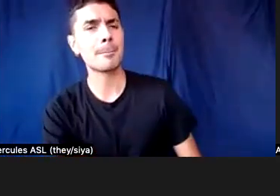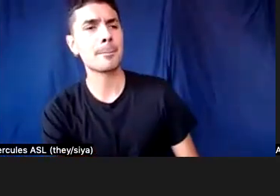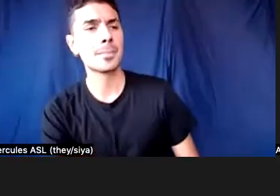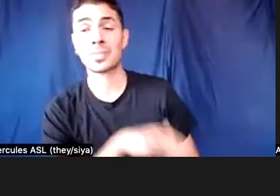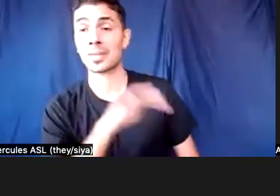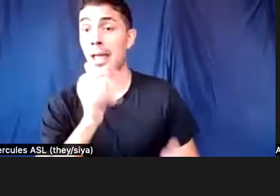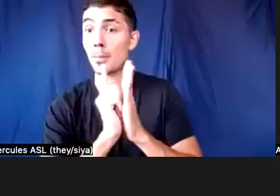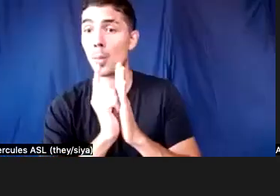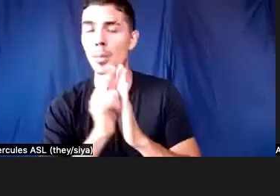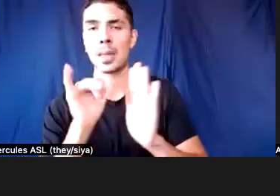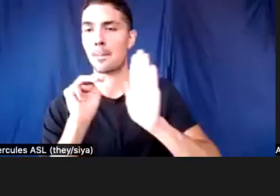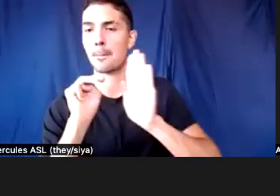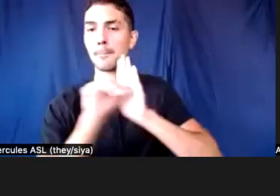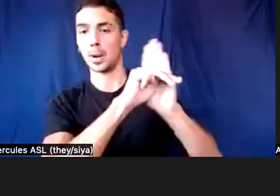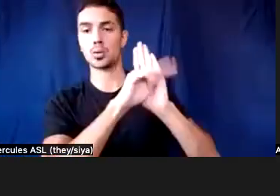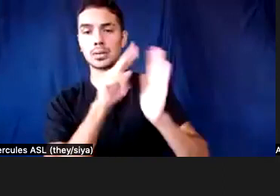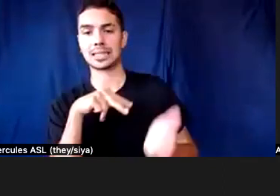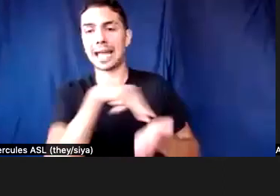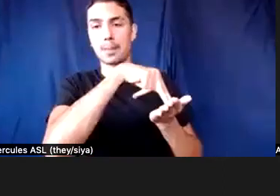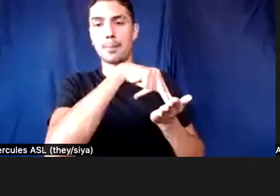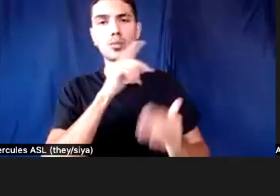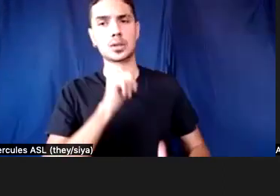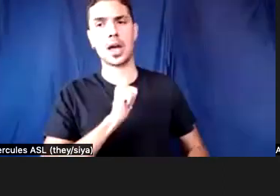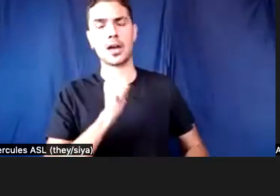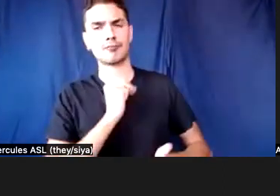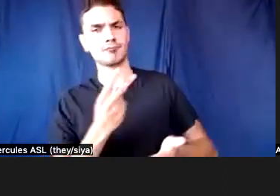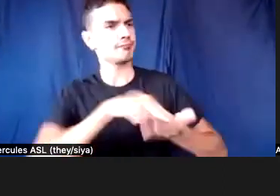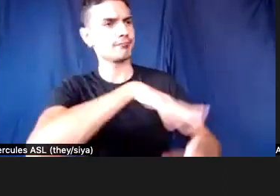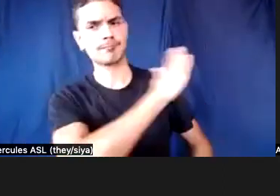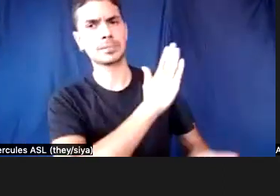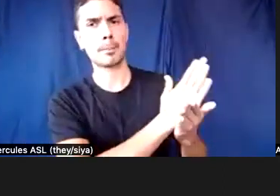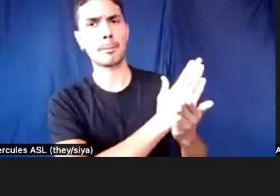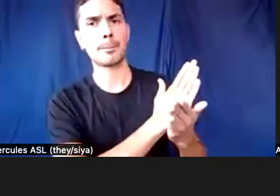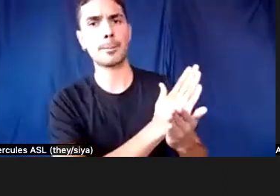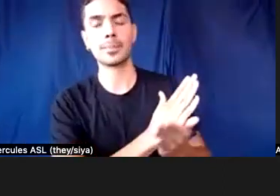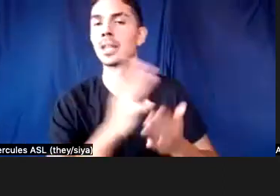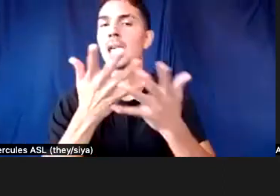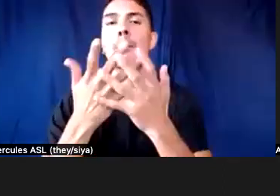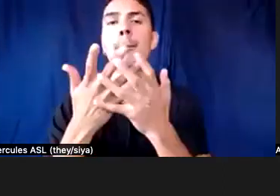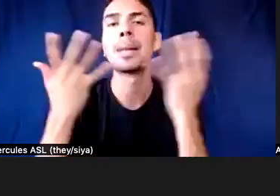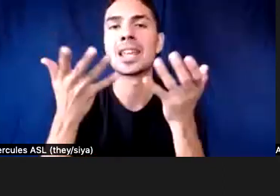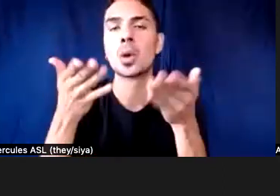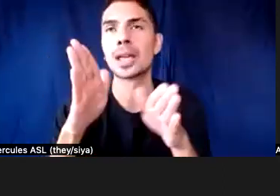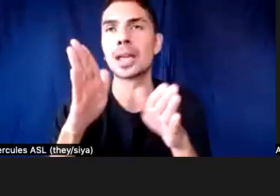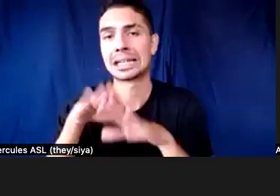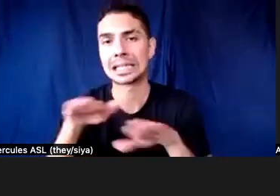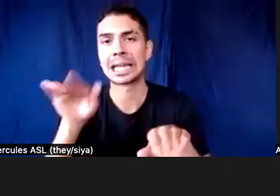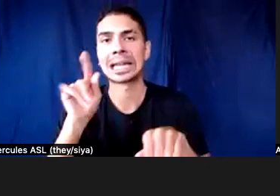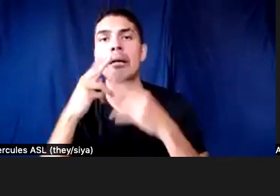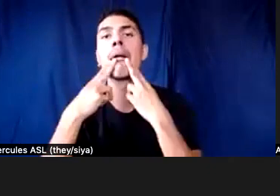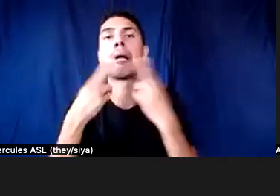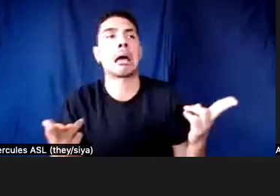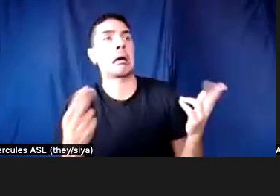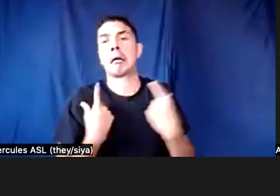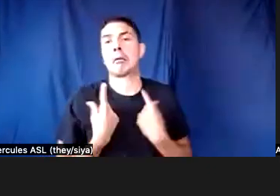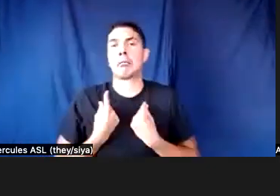was like to stand up and say no. So there's like so many nuanced ways, like a child cannot prevent their own harm, but also